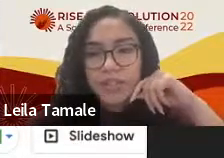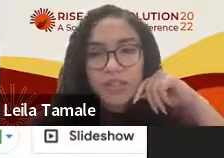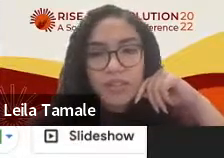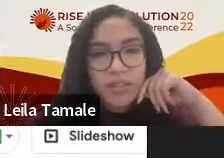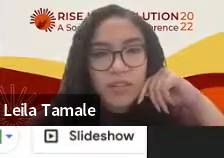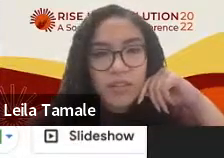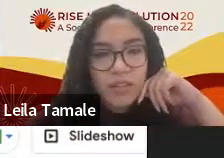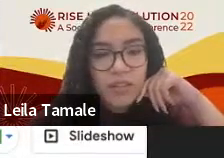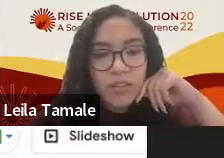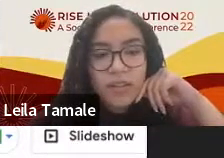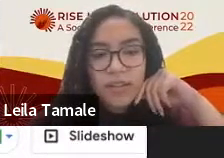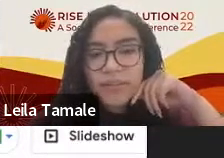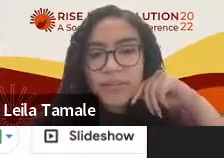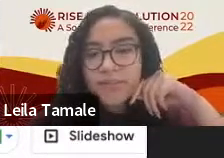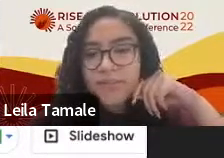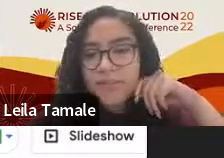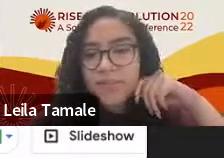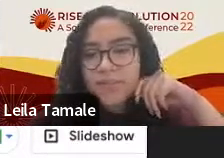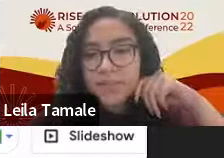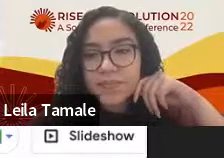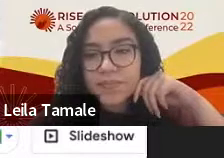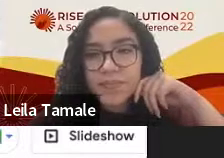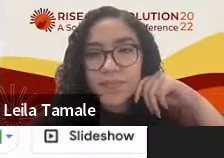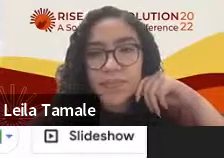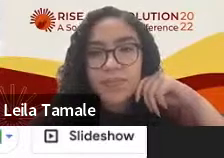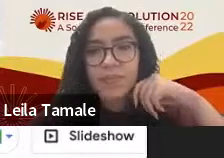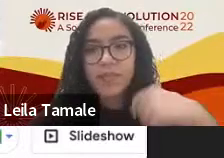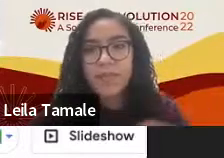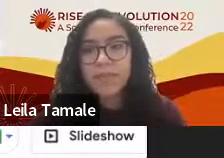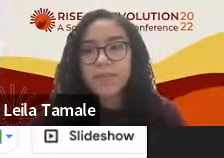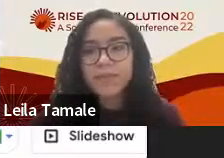unmuting again? Okay, yeah, sure.